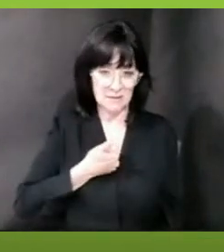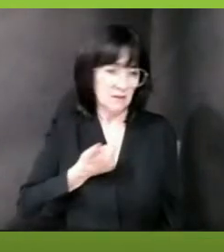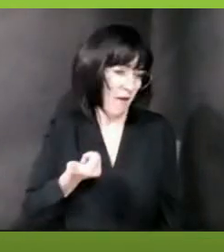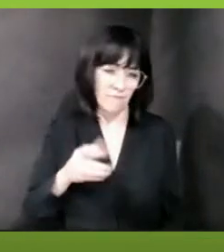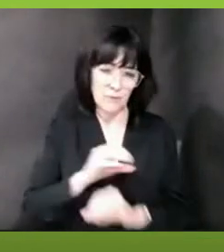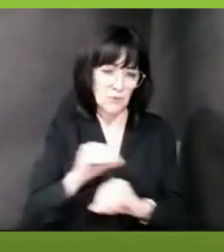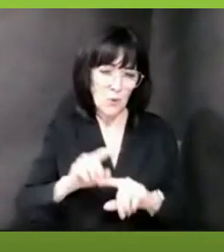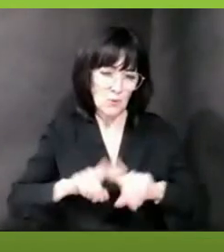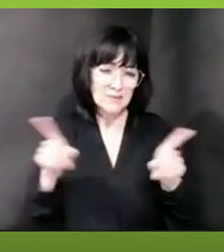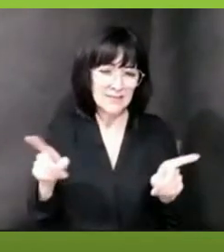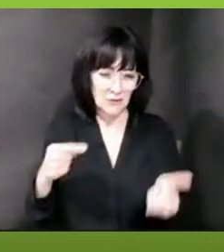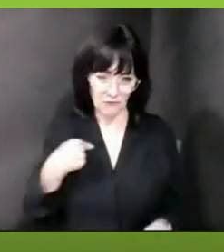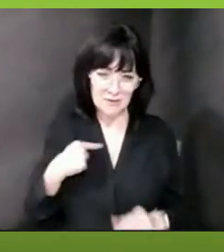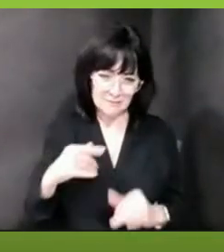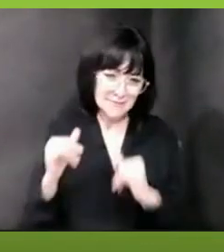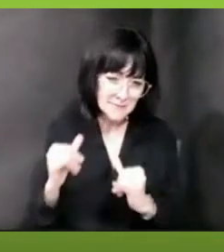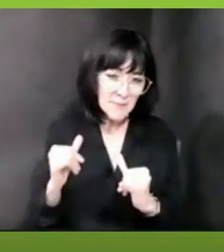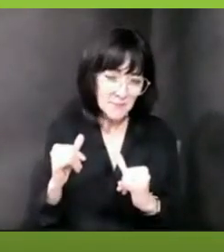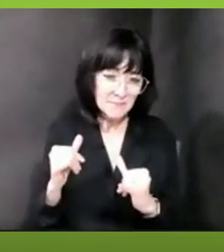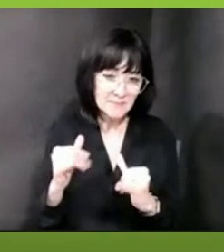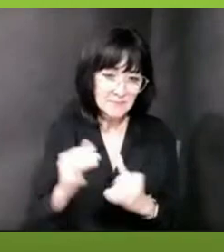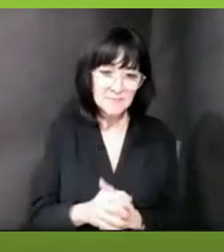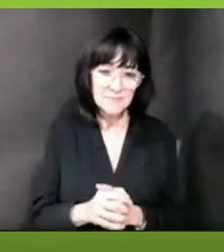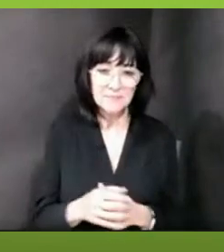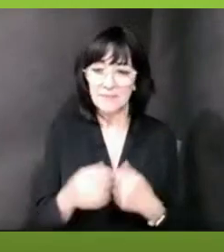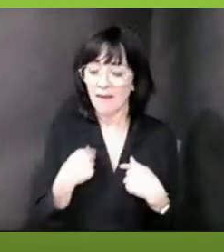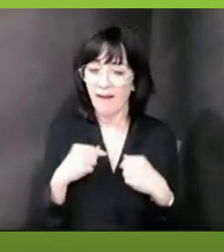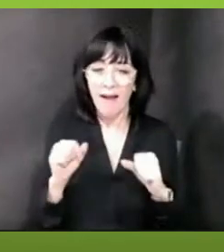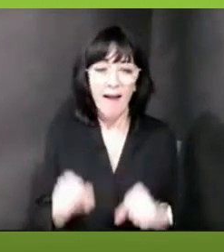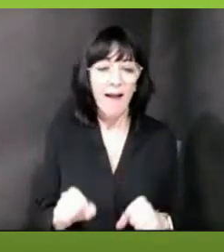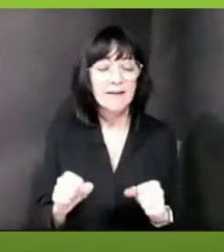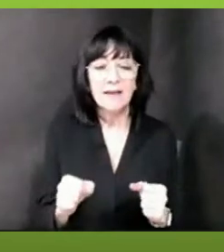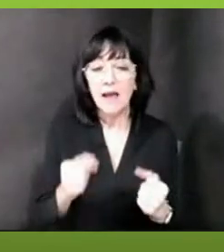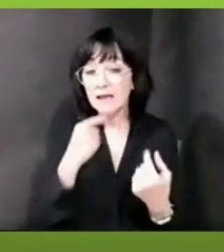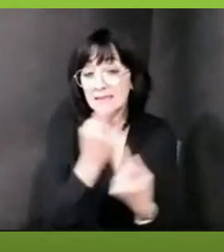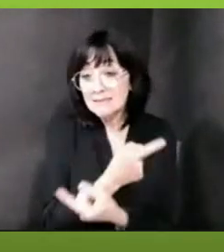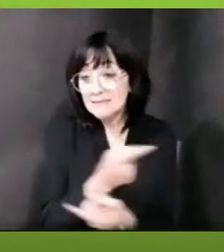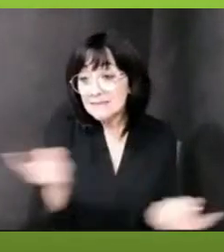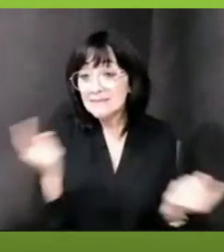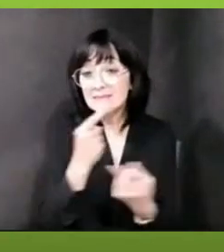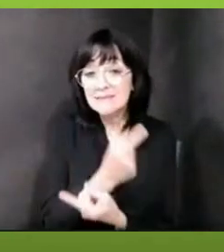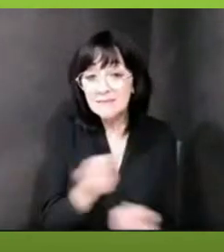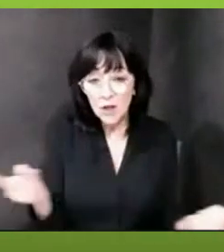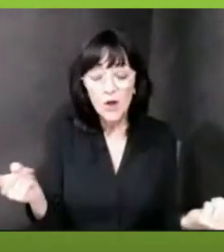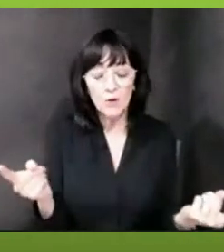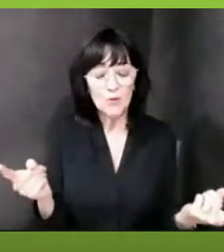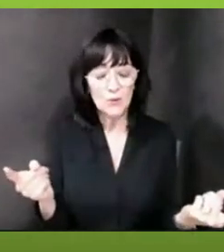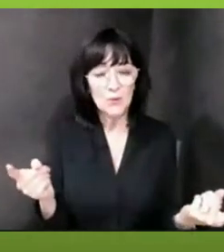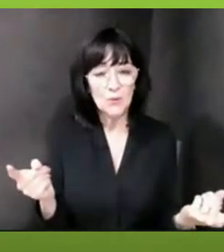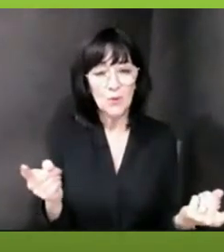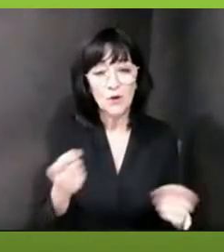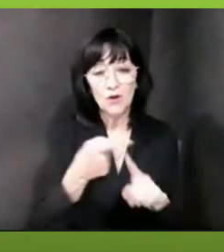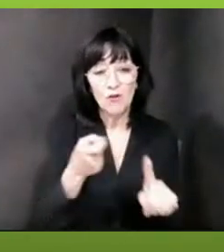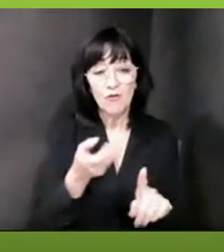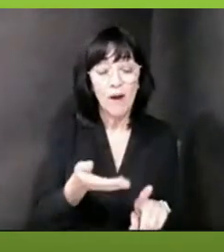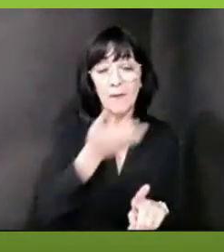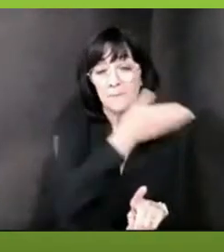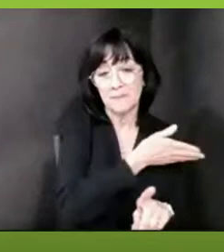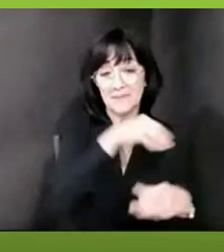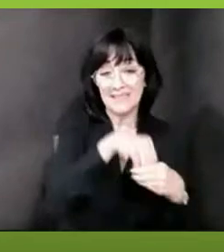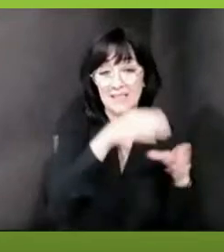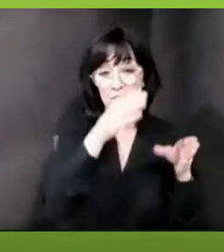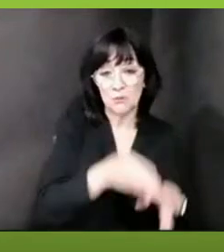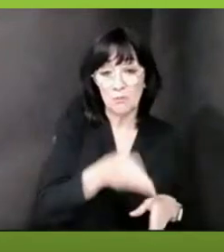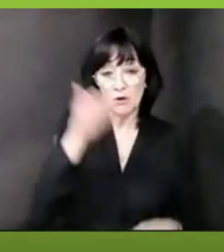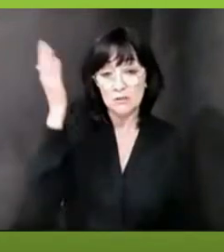members on the team, so I can only regale you in stories I have heard of the in-person presentations. But from talking to